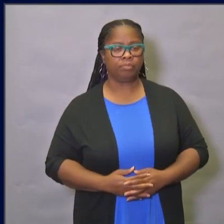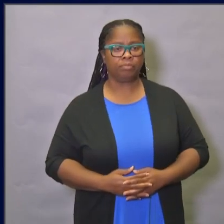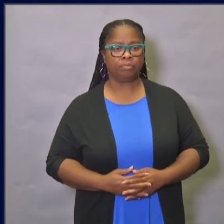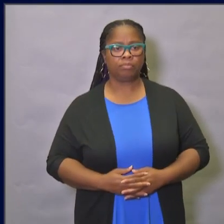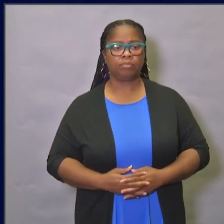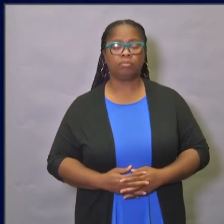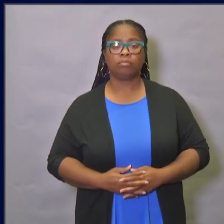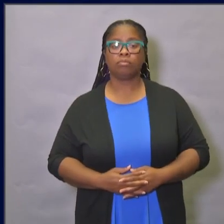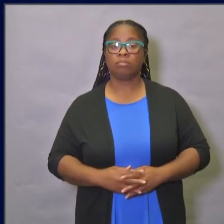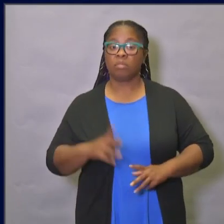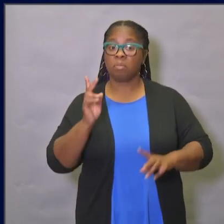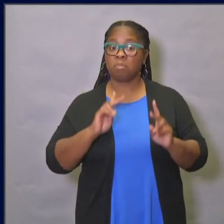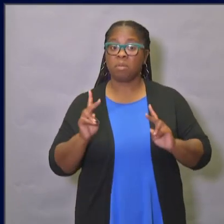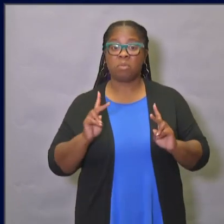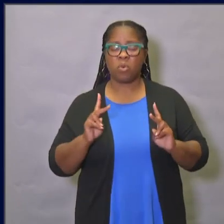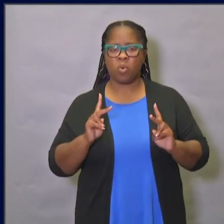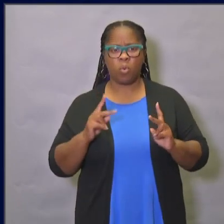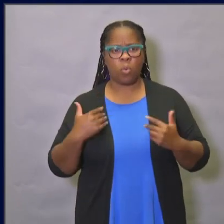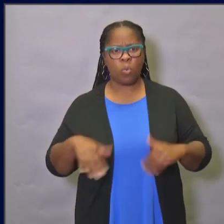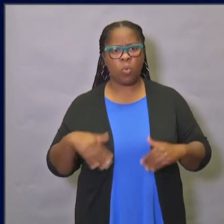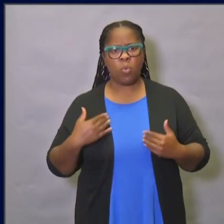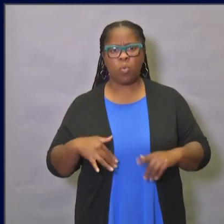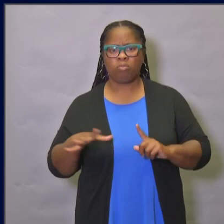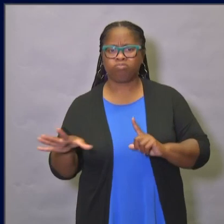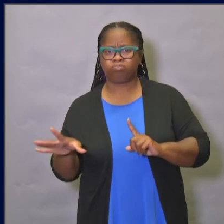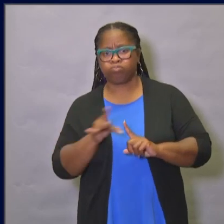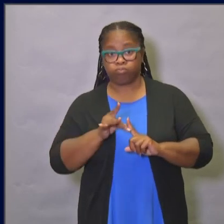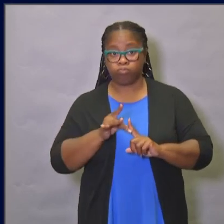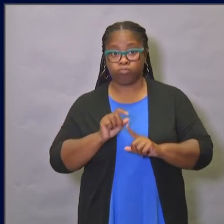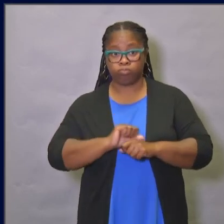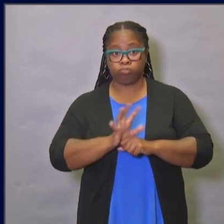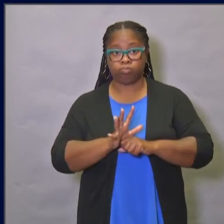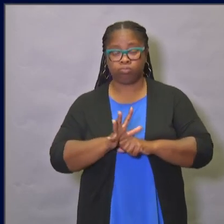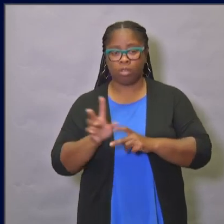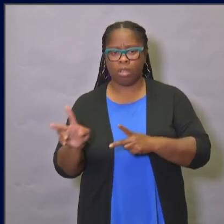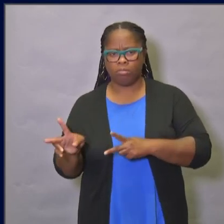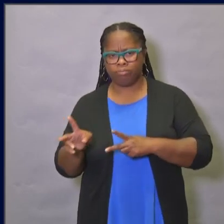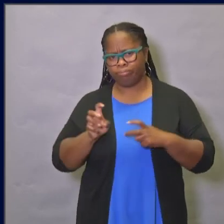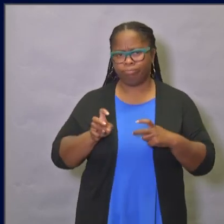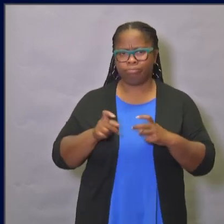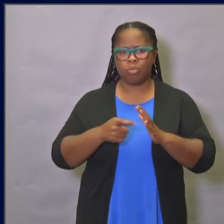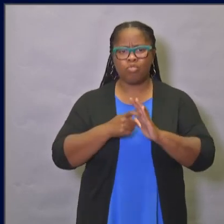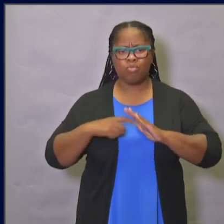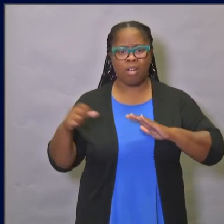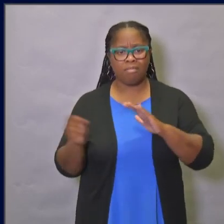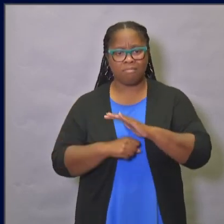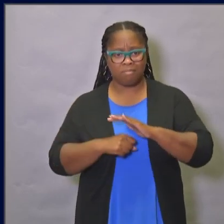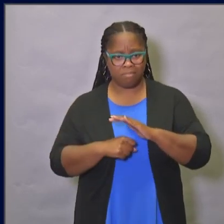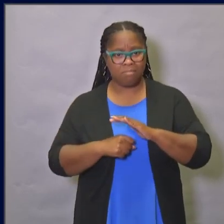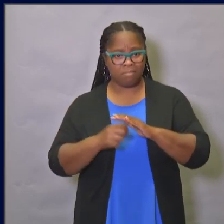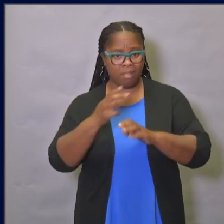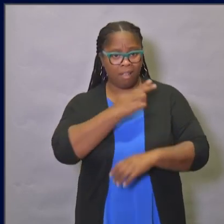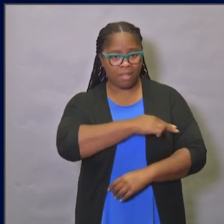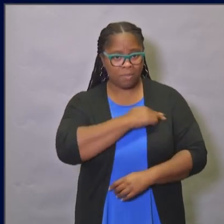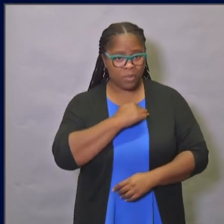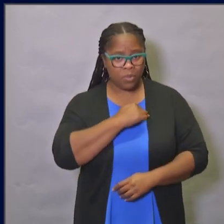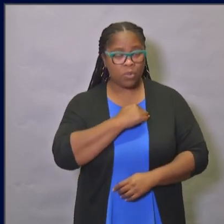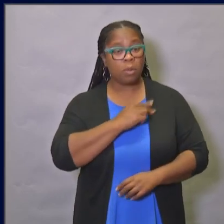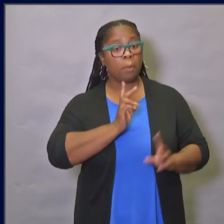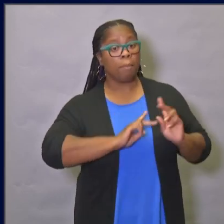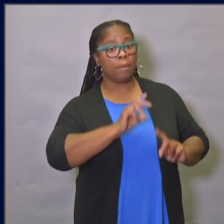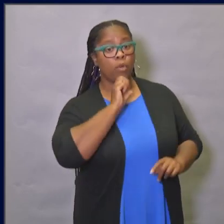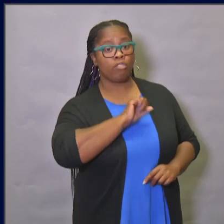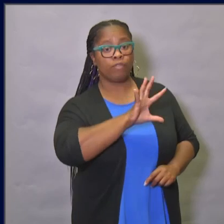have become seriously ill from COVID-19 and required hospitalization, people who are aged 50